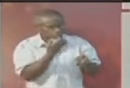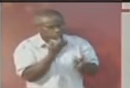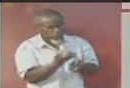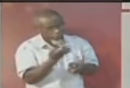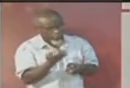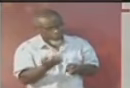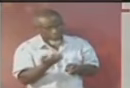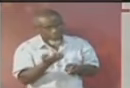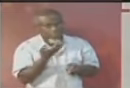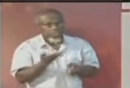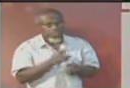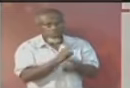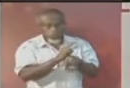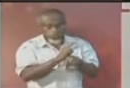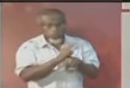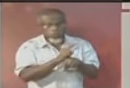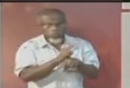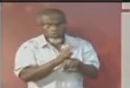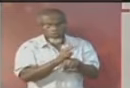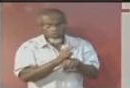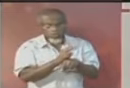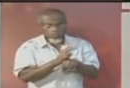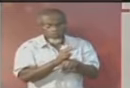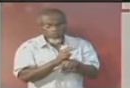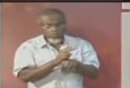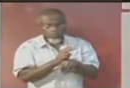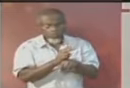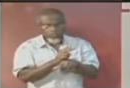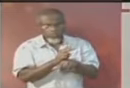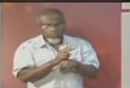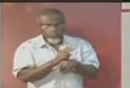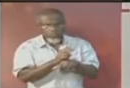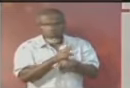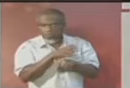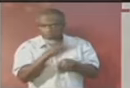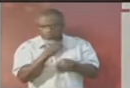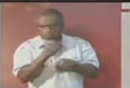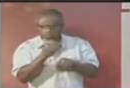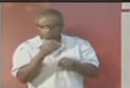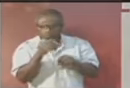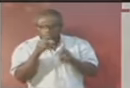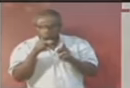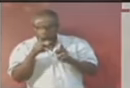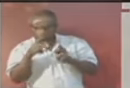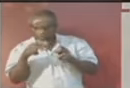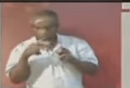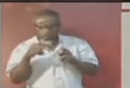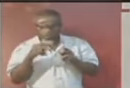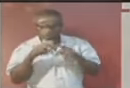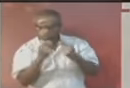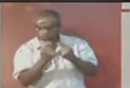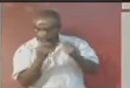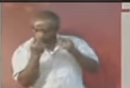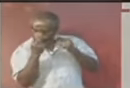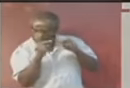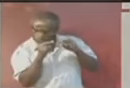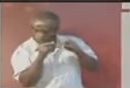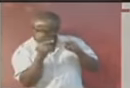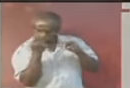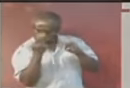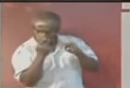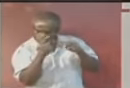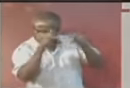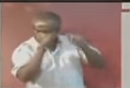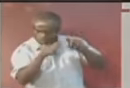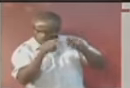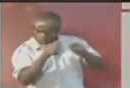certified. There's a body that actually also certifies the technicians on board, of course, nurses and physicians if need be. So